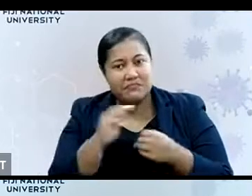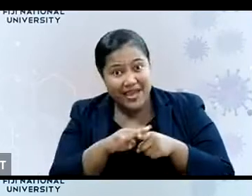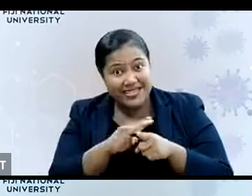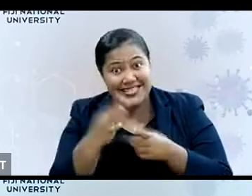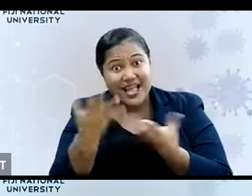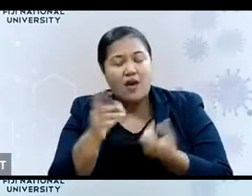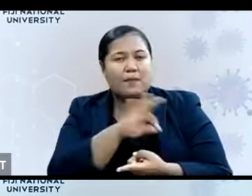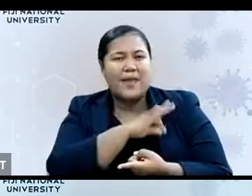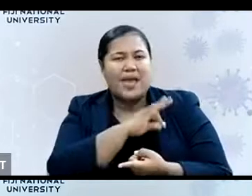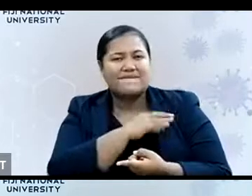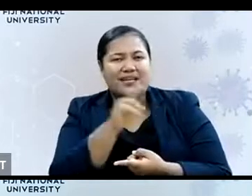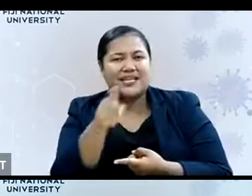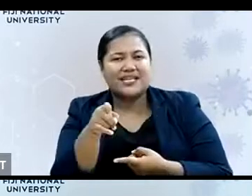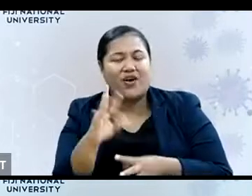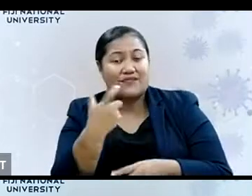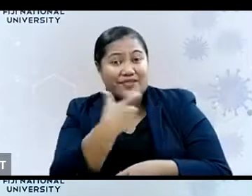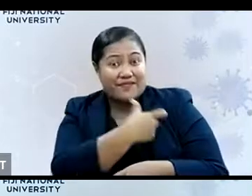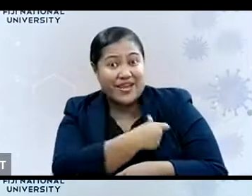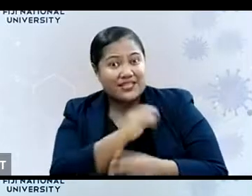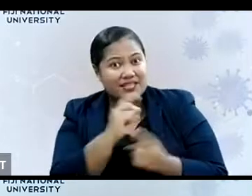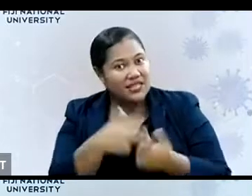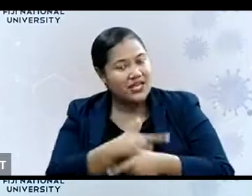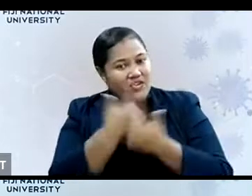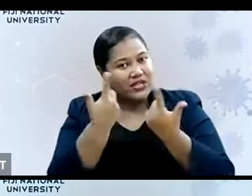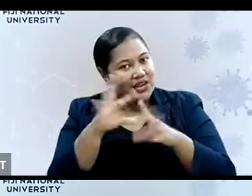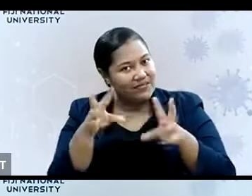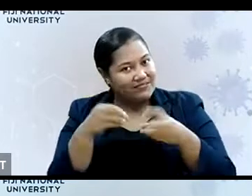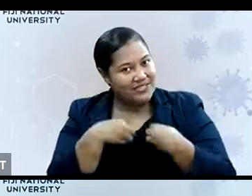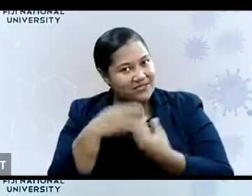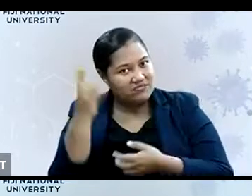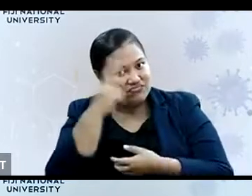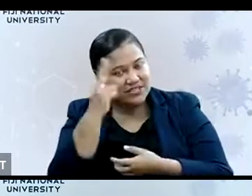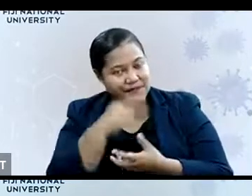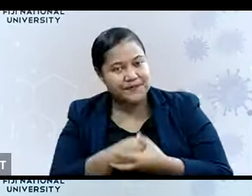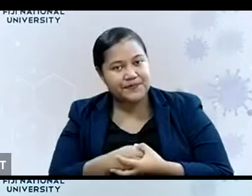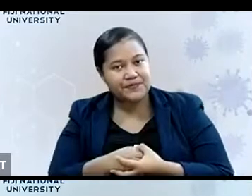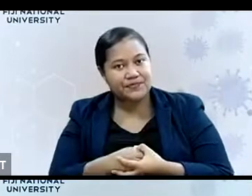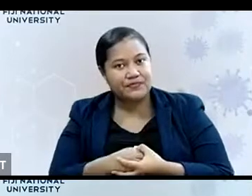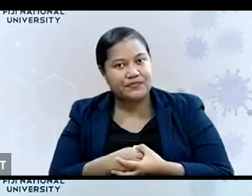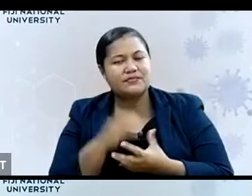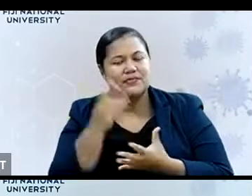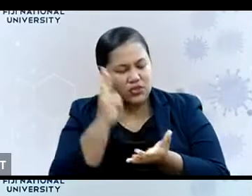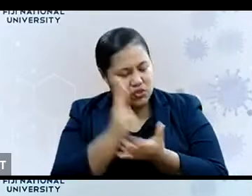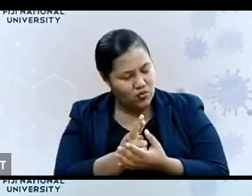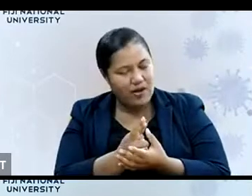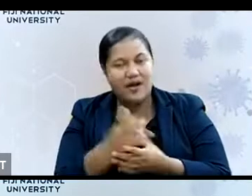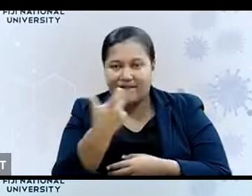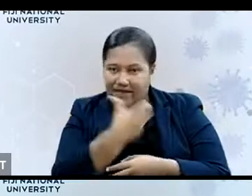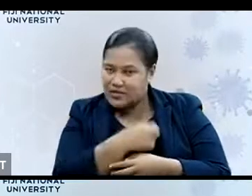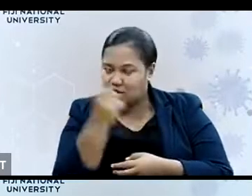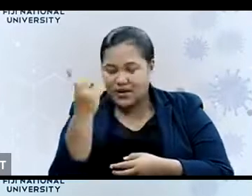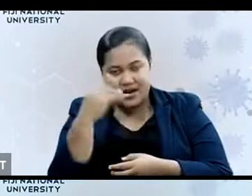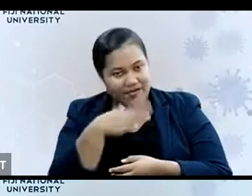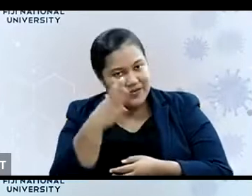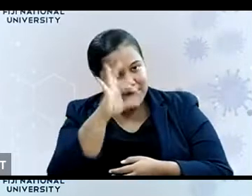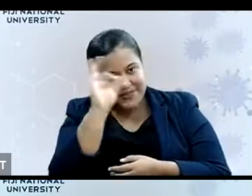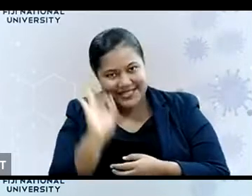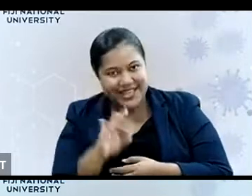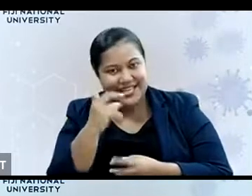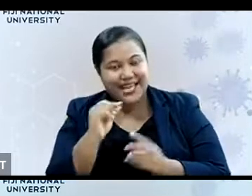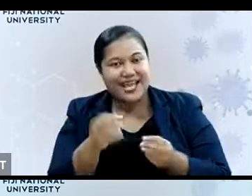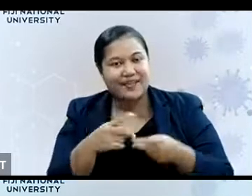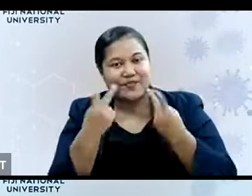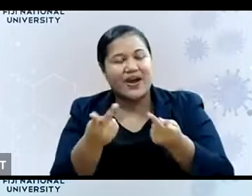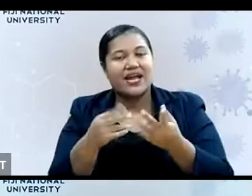benefits of the vaccines greatly exceed the risks. Sure, vaccines are not 100% effective against preventing everything, and